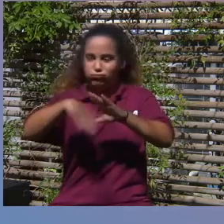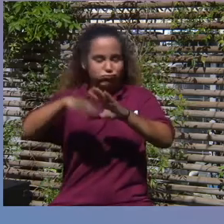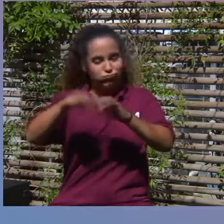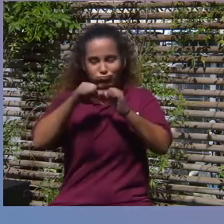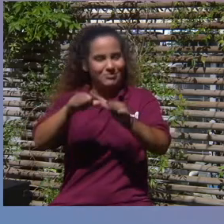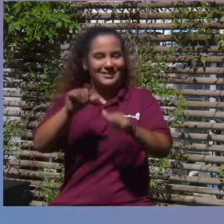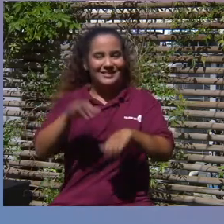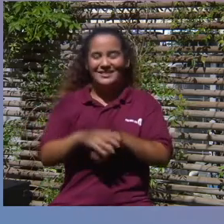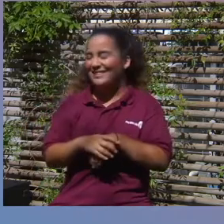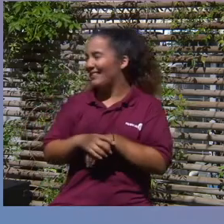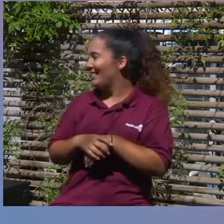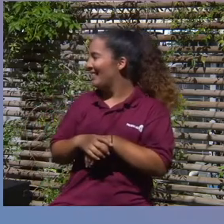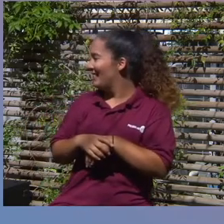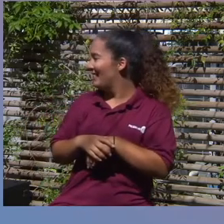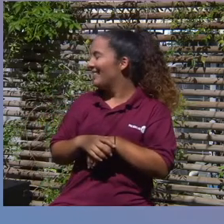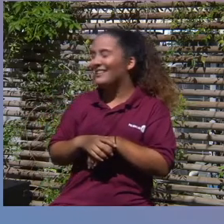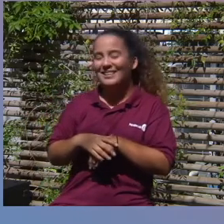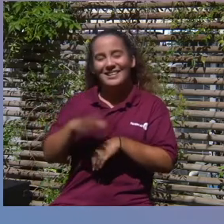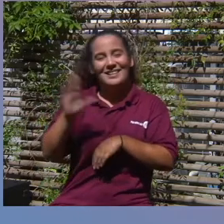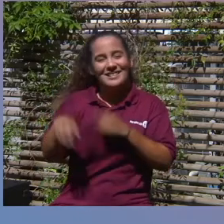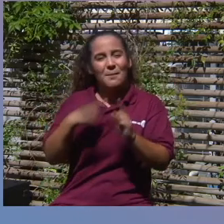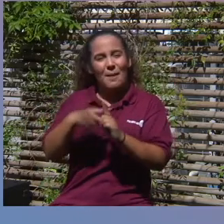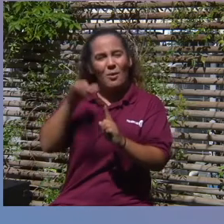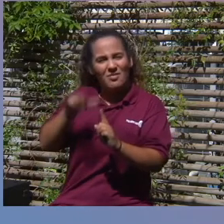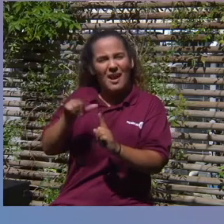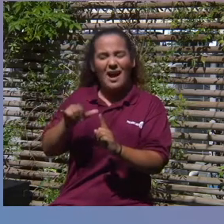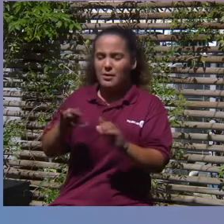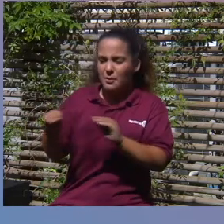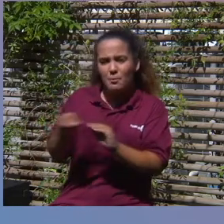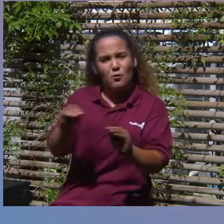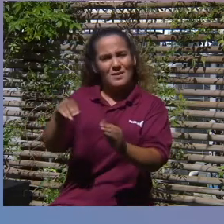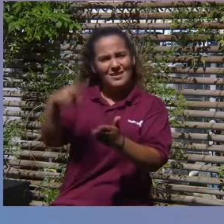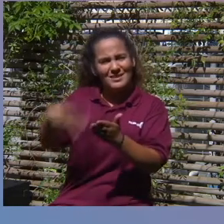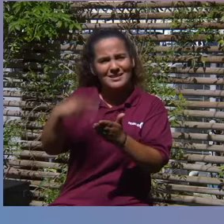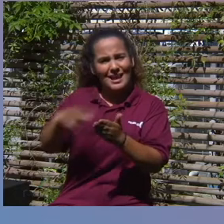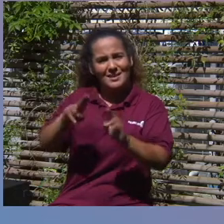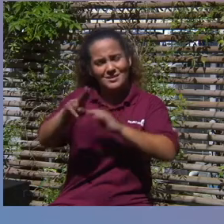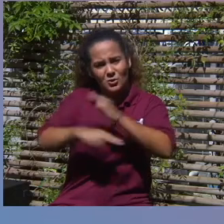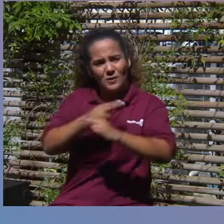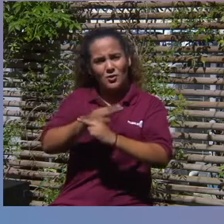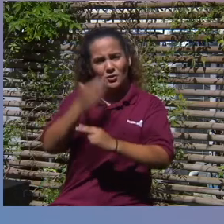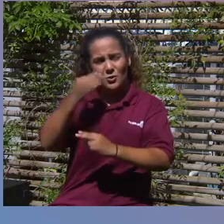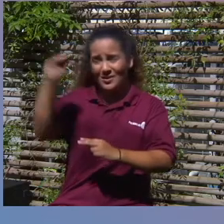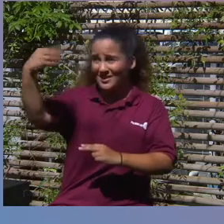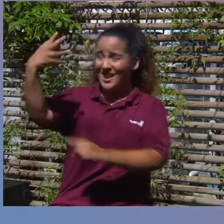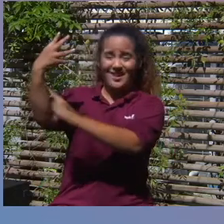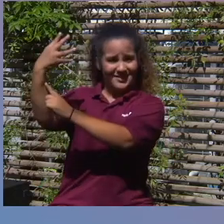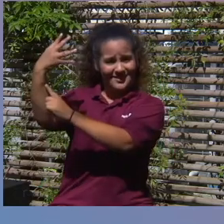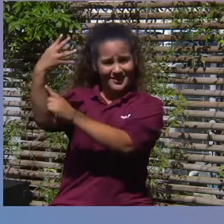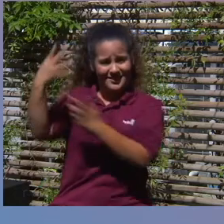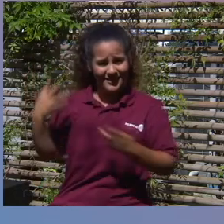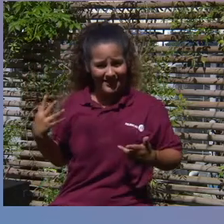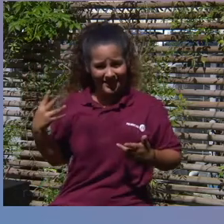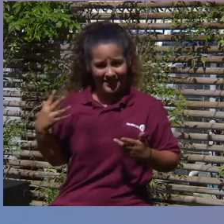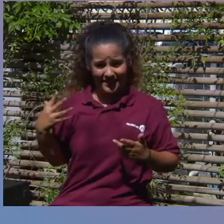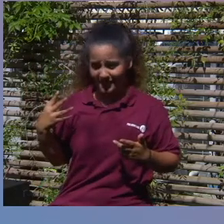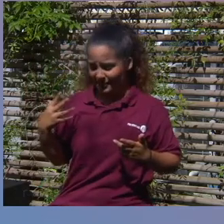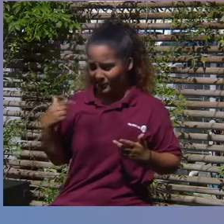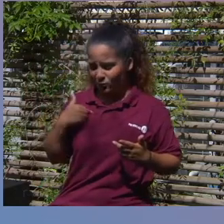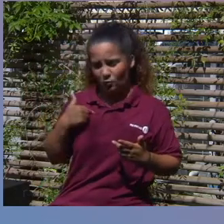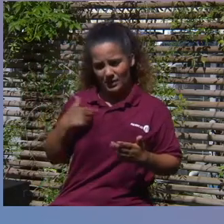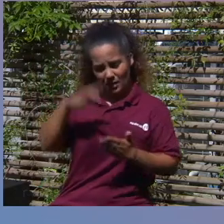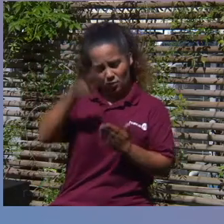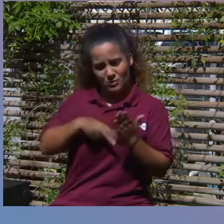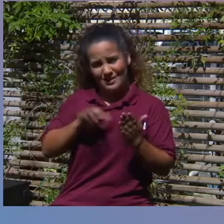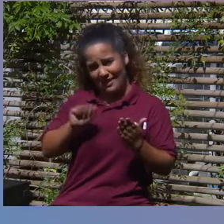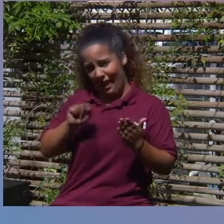But that's all a part of healing, the movement, the dance of the universe, the like the sun. Like, you know, think about when you read